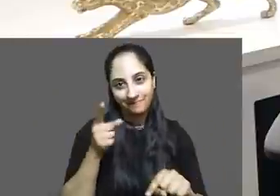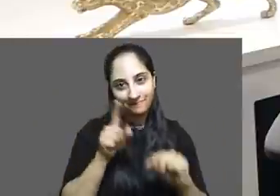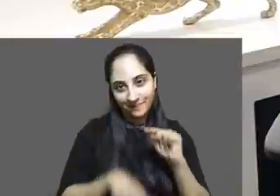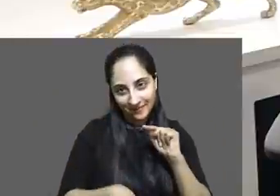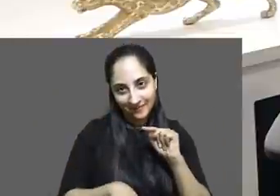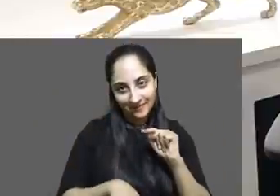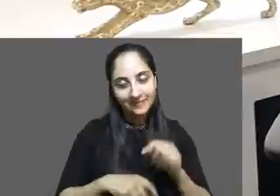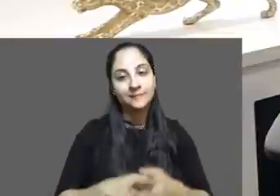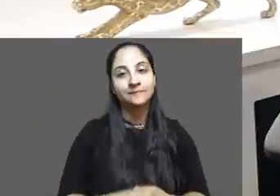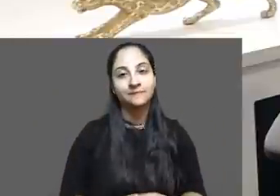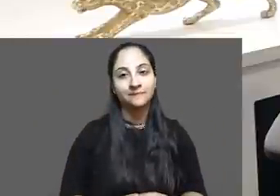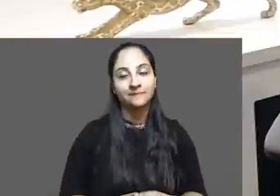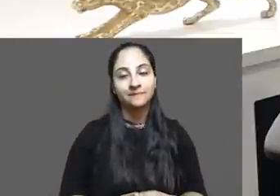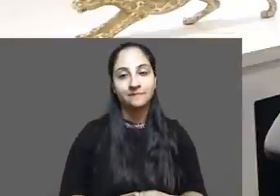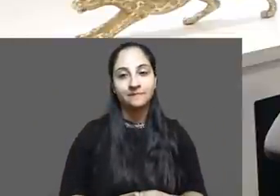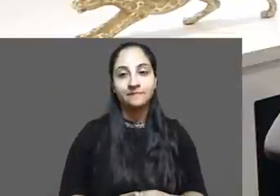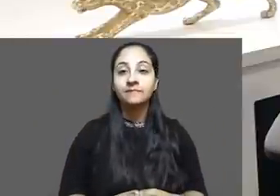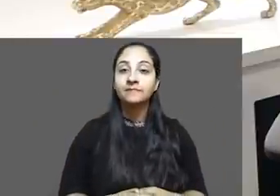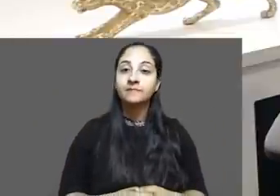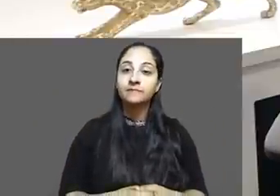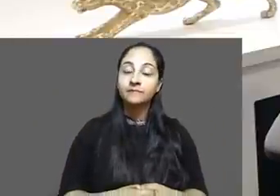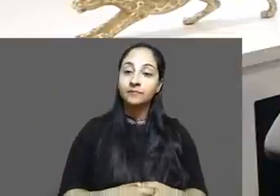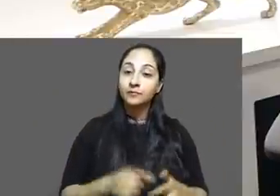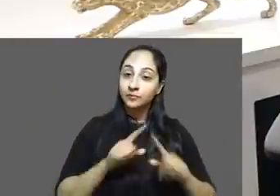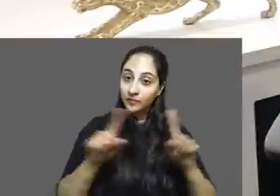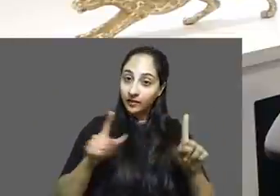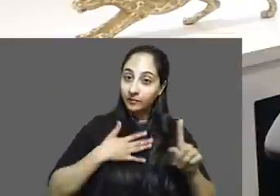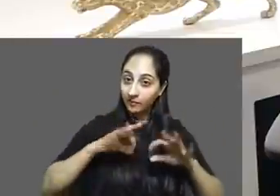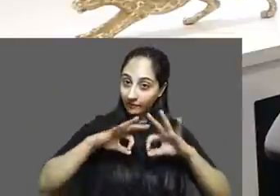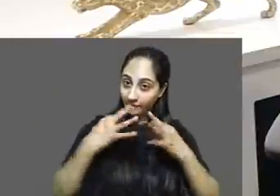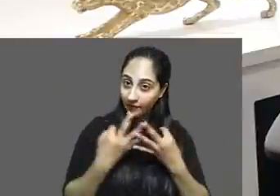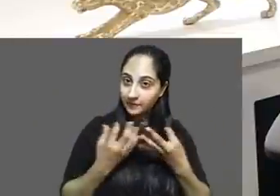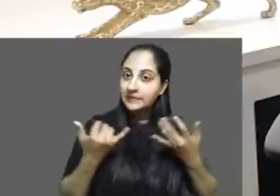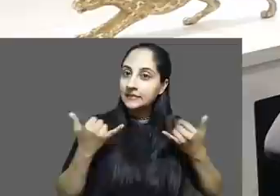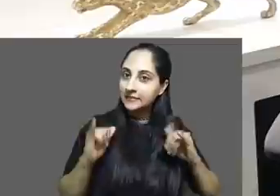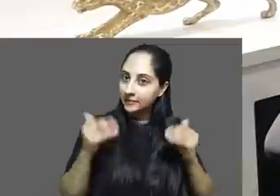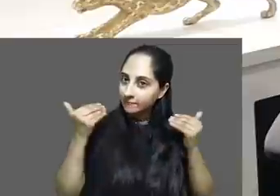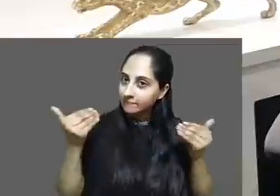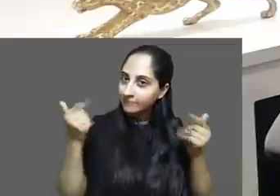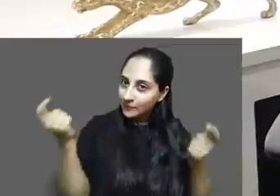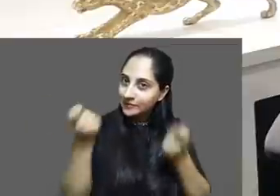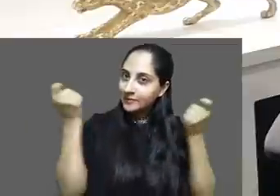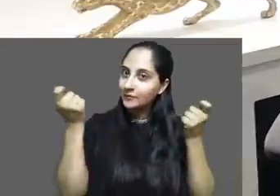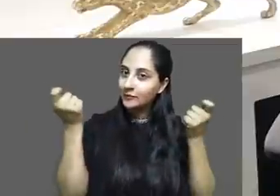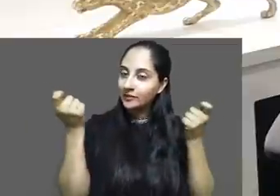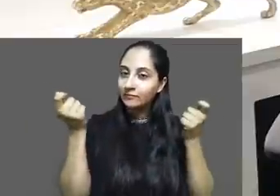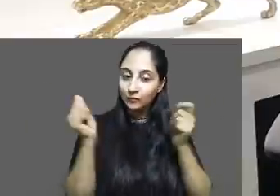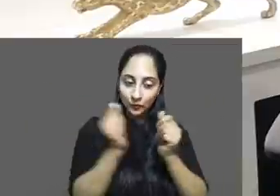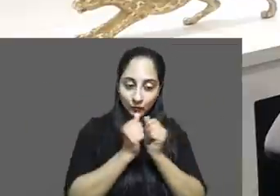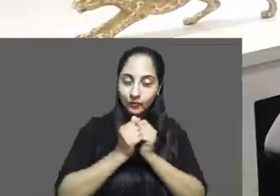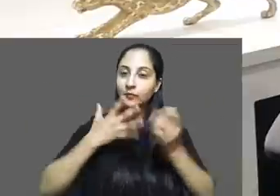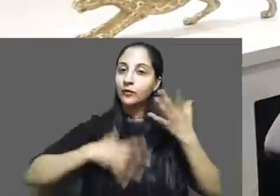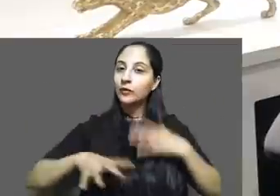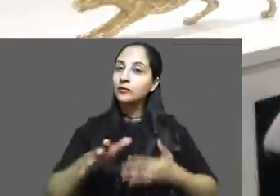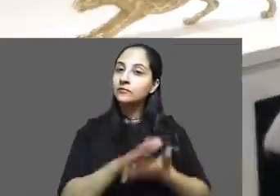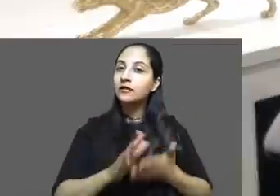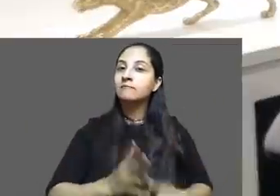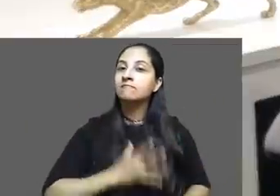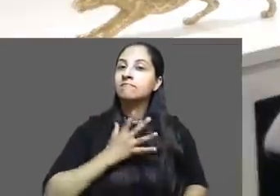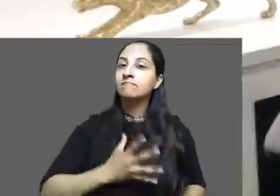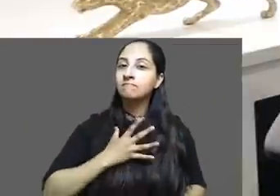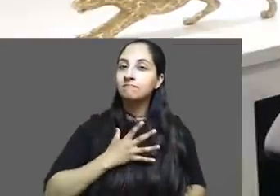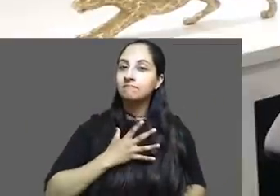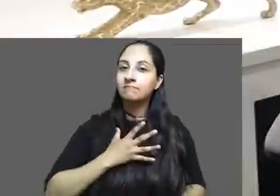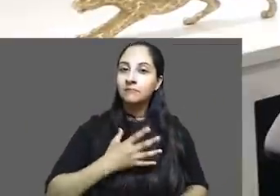can't have family and friends over to celebrate, my family and I still make it a point to dress up like I have done